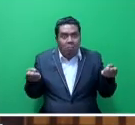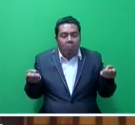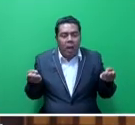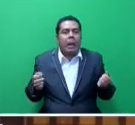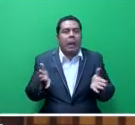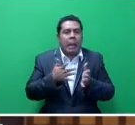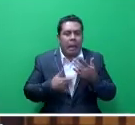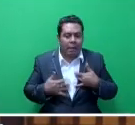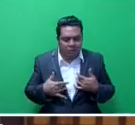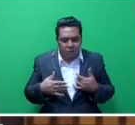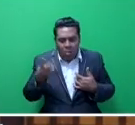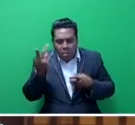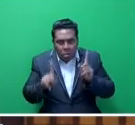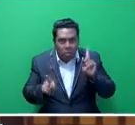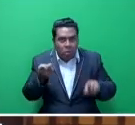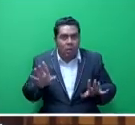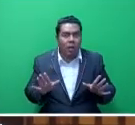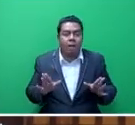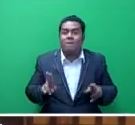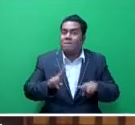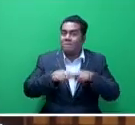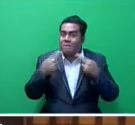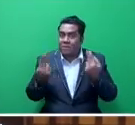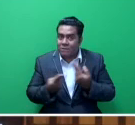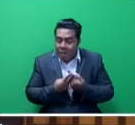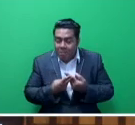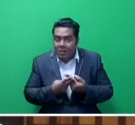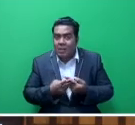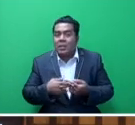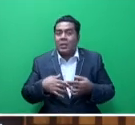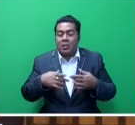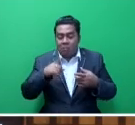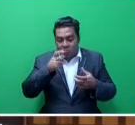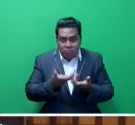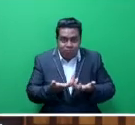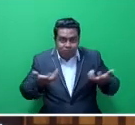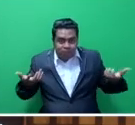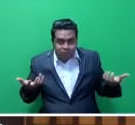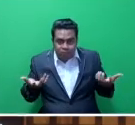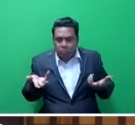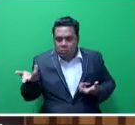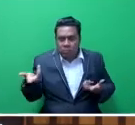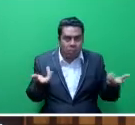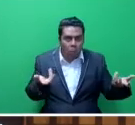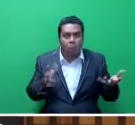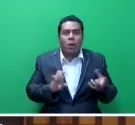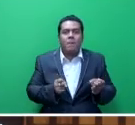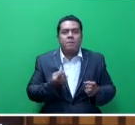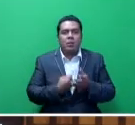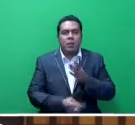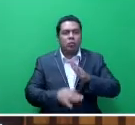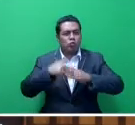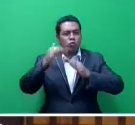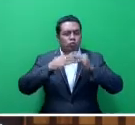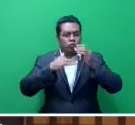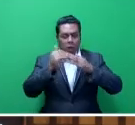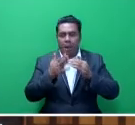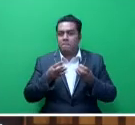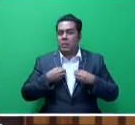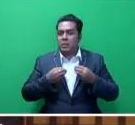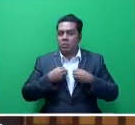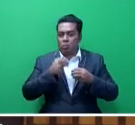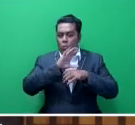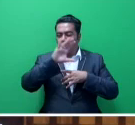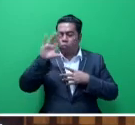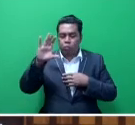apart in times of celebration and sadness. It has crippled industries built through strong vision and years